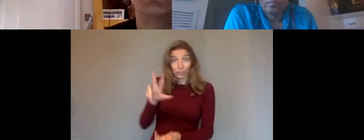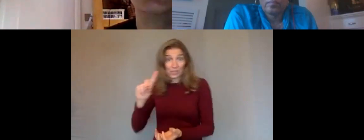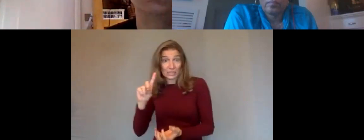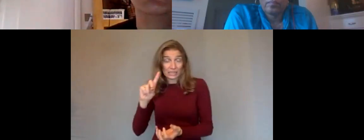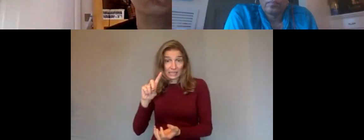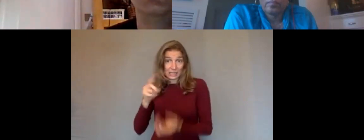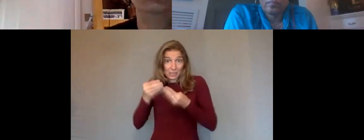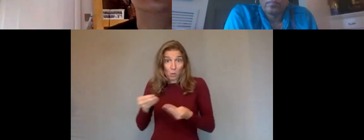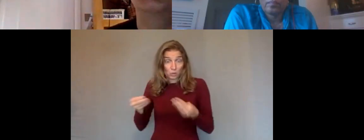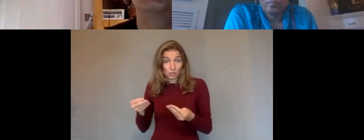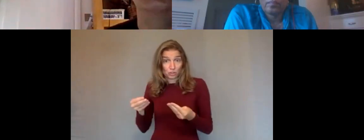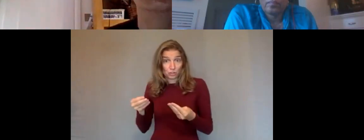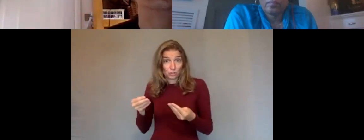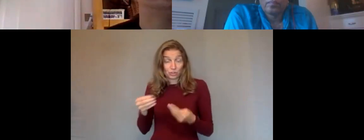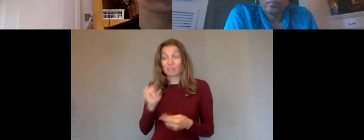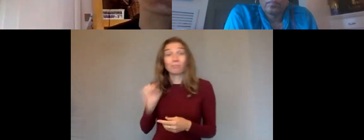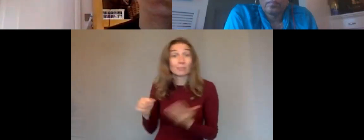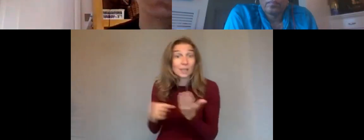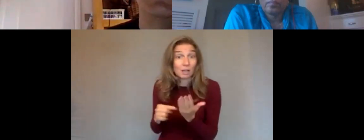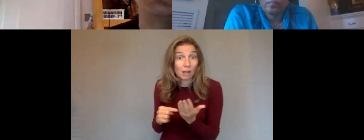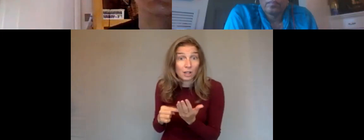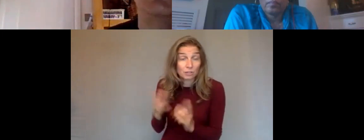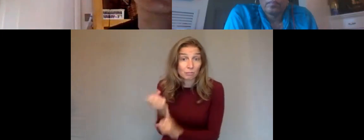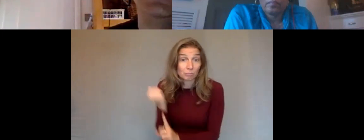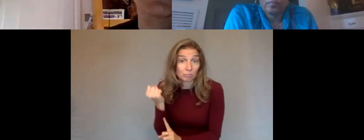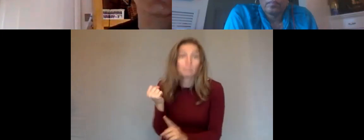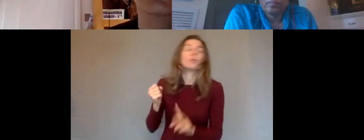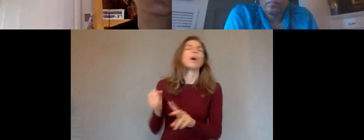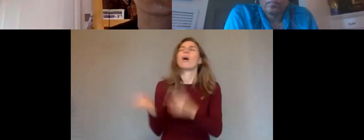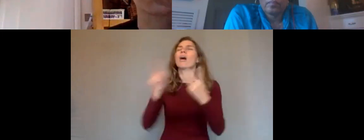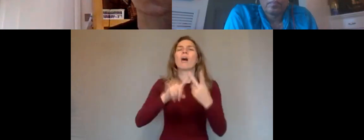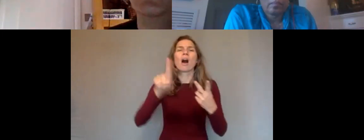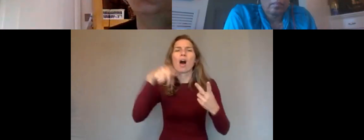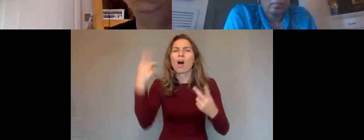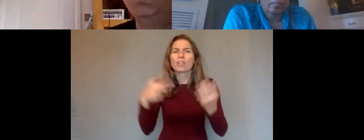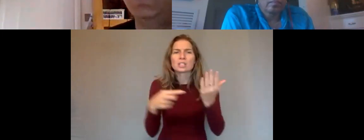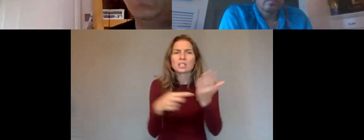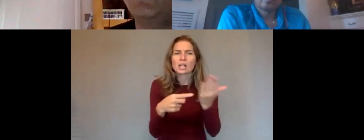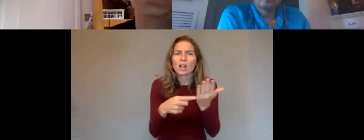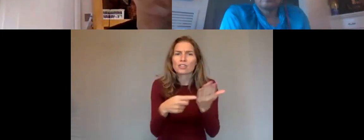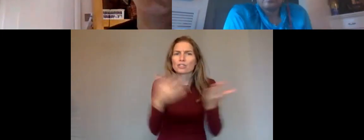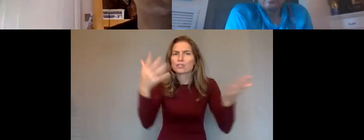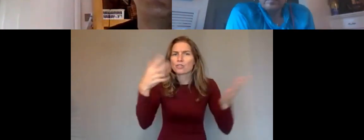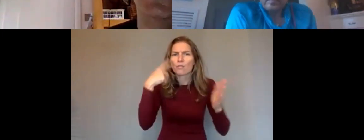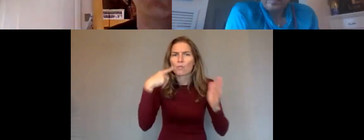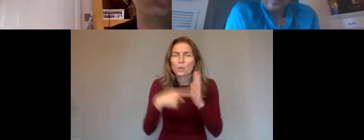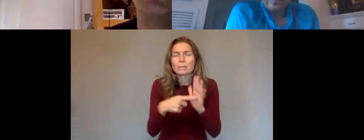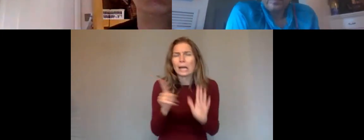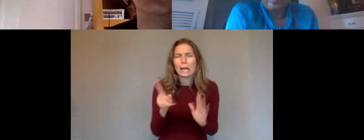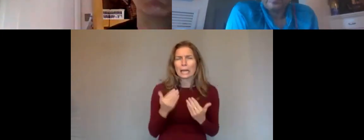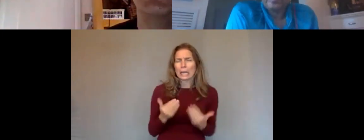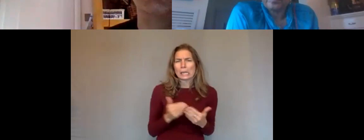those technologies. Or another kind of technology which is still in its infancy